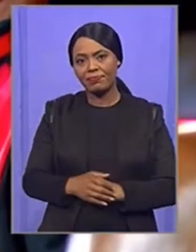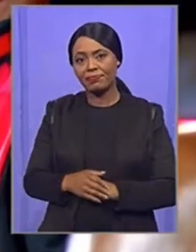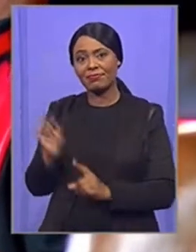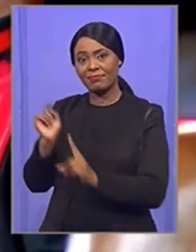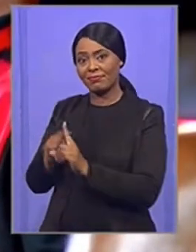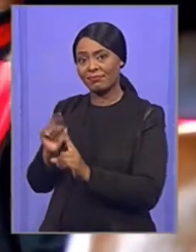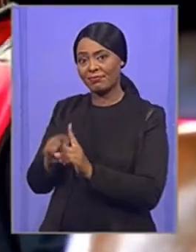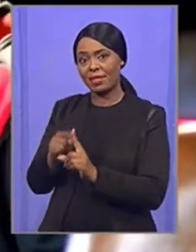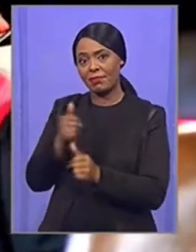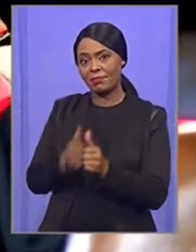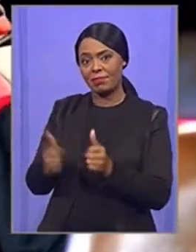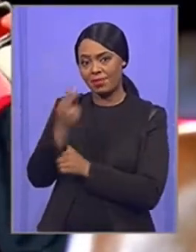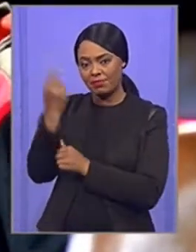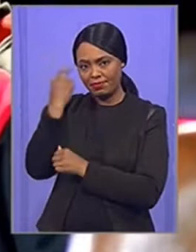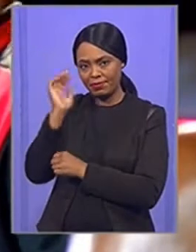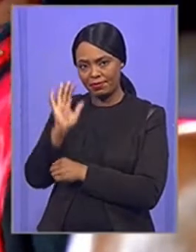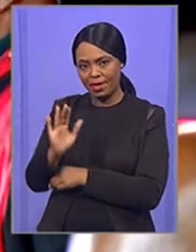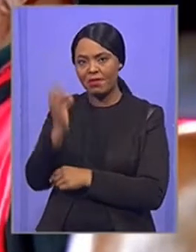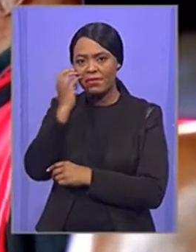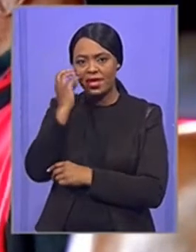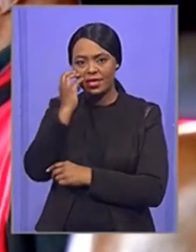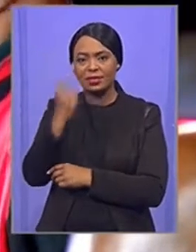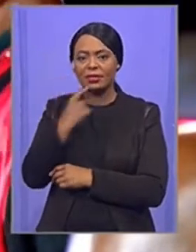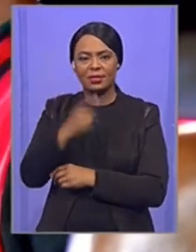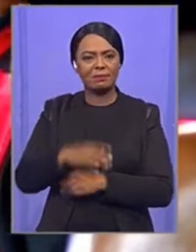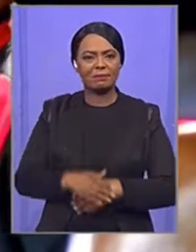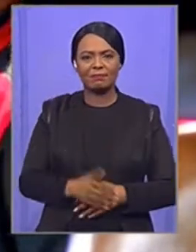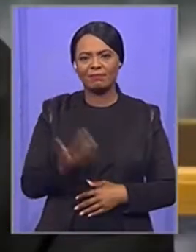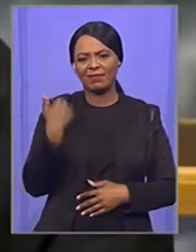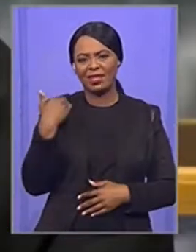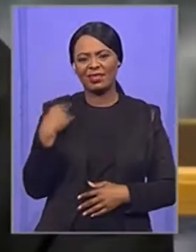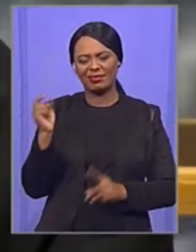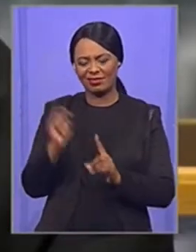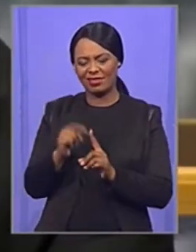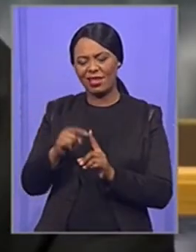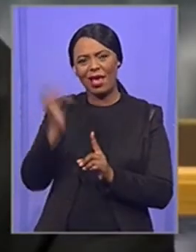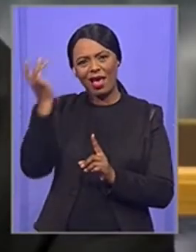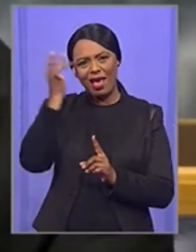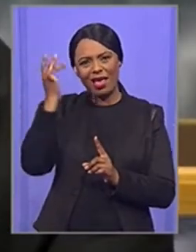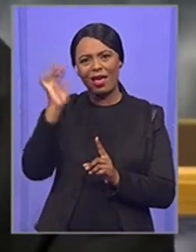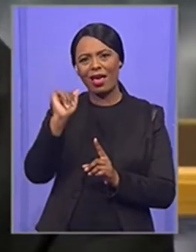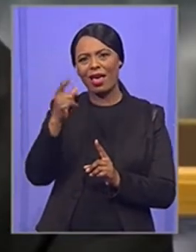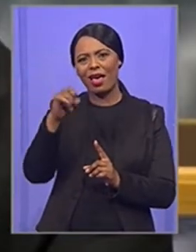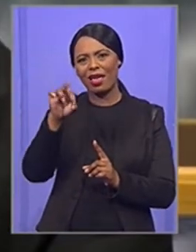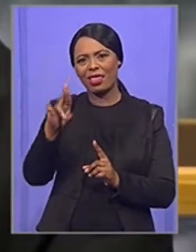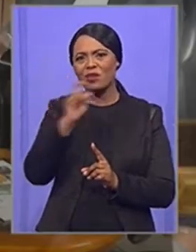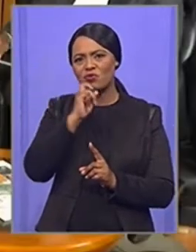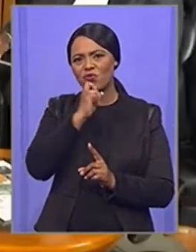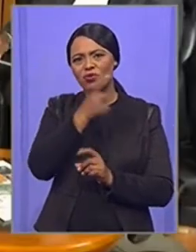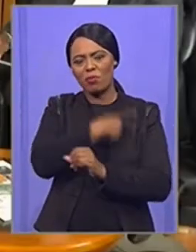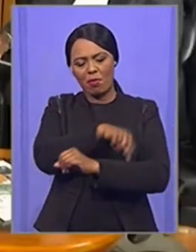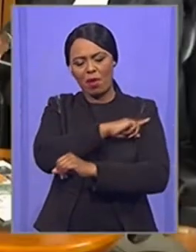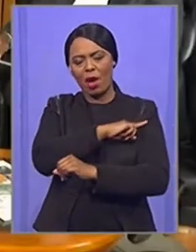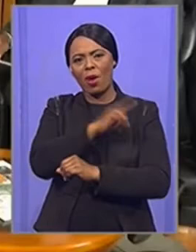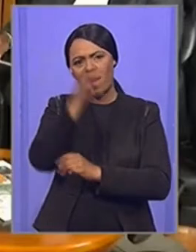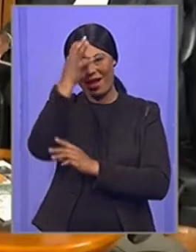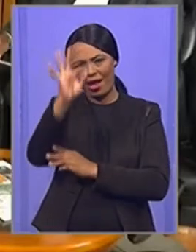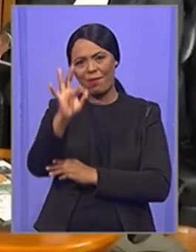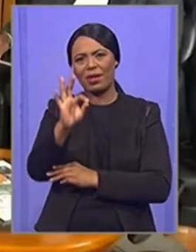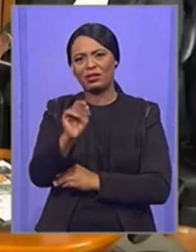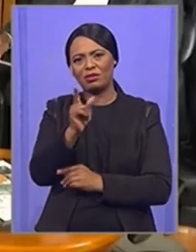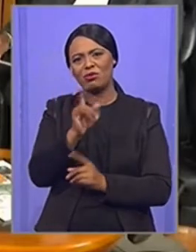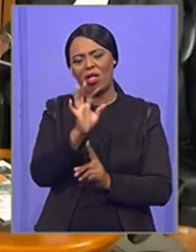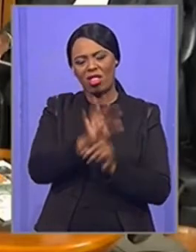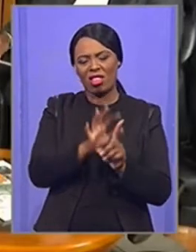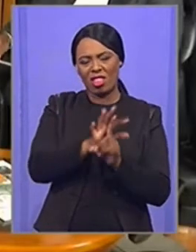o ne a bolelela go tlala seatla mookamedi wa maloba wa bohlodi Arthur Fraser ka mo a dirisitseng maano a puso go lwa kgahlanong le mekgatlo le